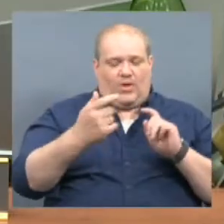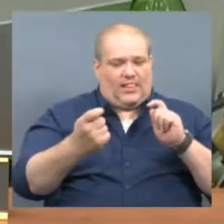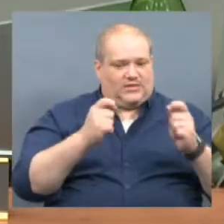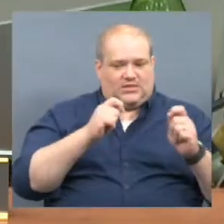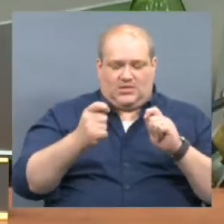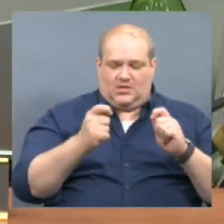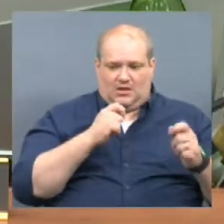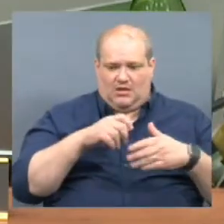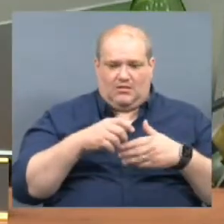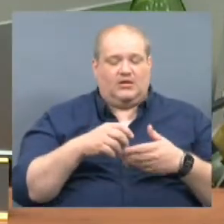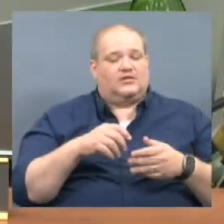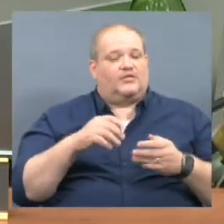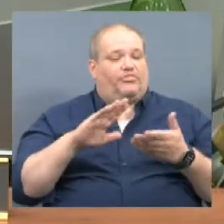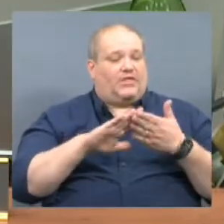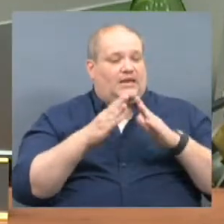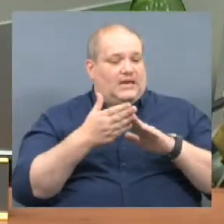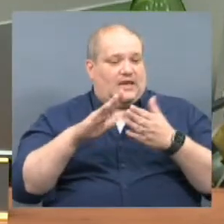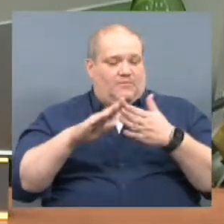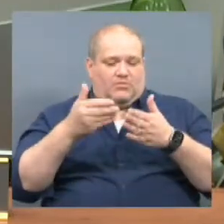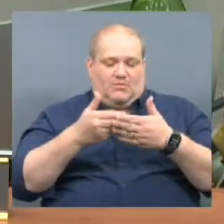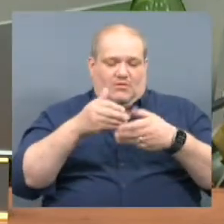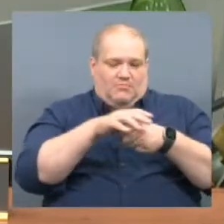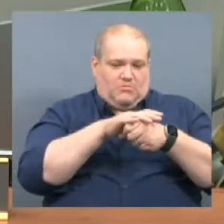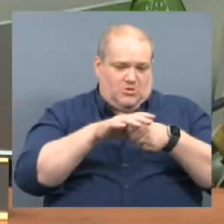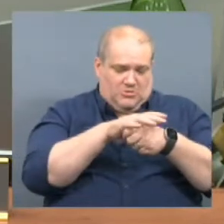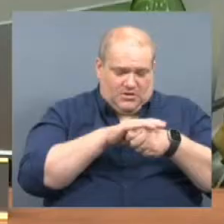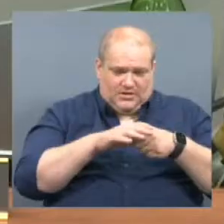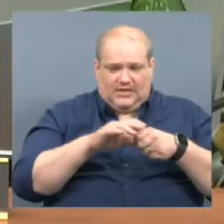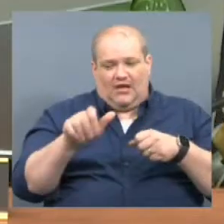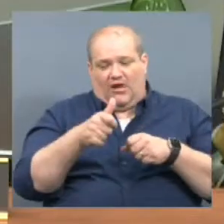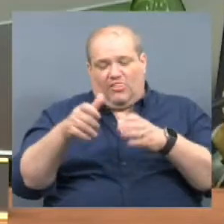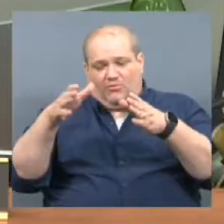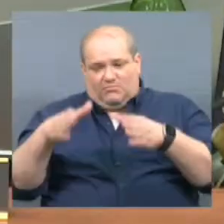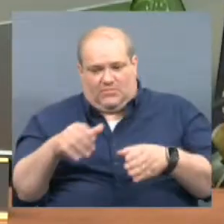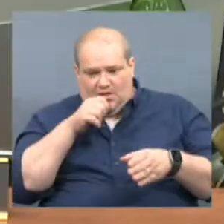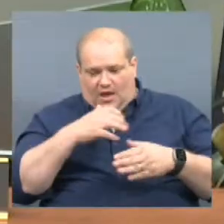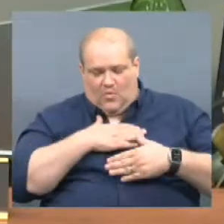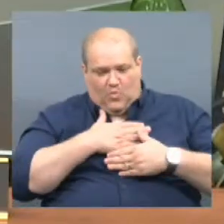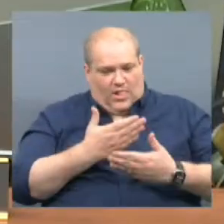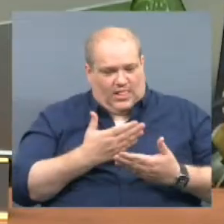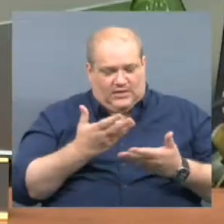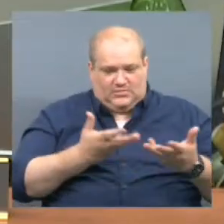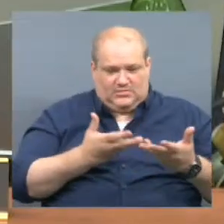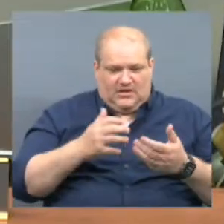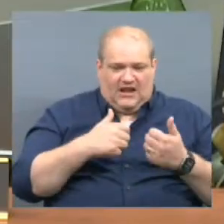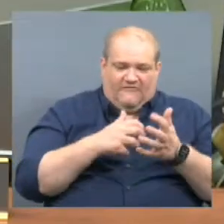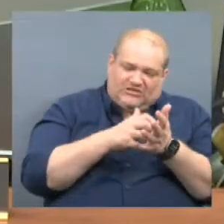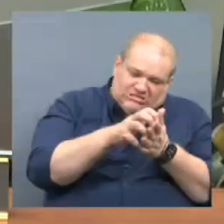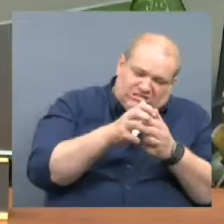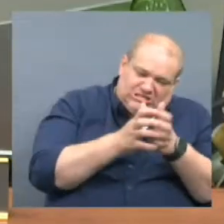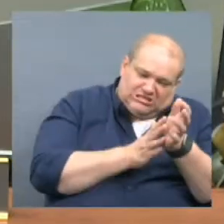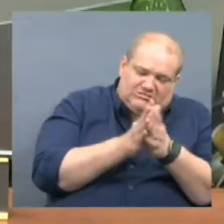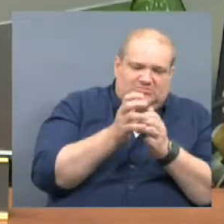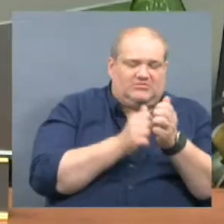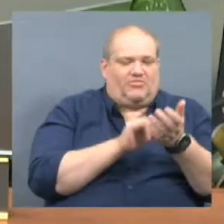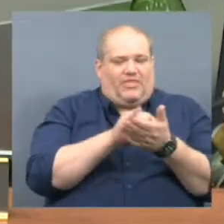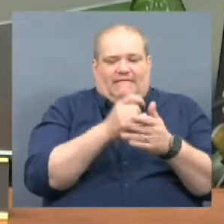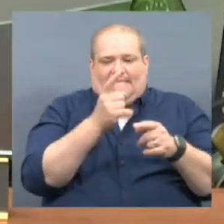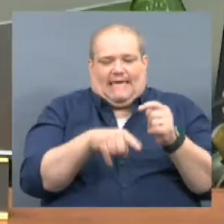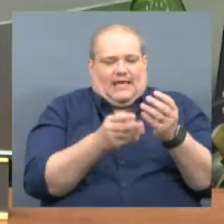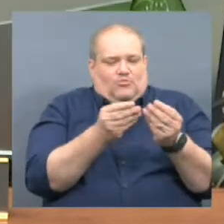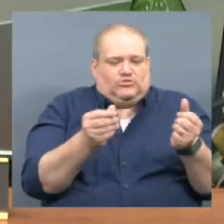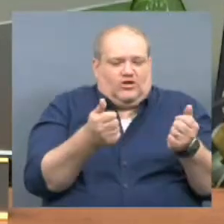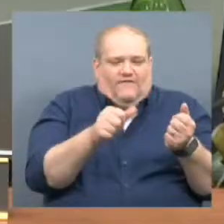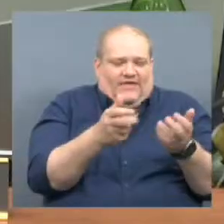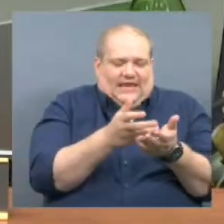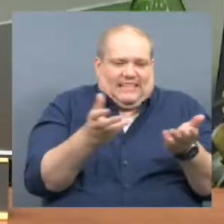the neighborhood or community or the other entity is not willing to budge, and there's so much friction and static that we can't resolve anything.